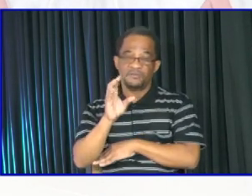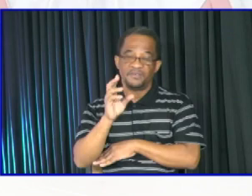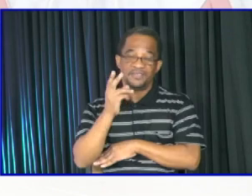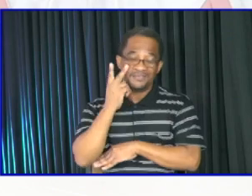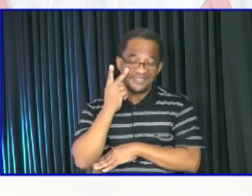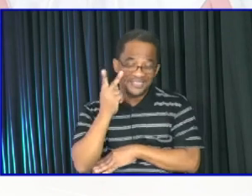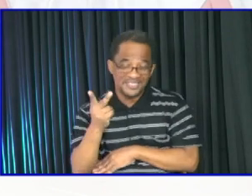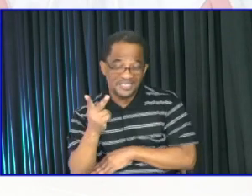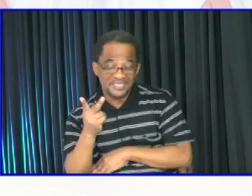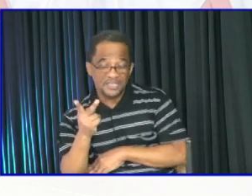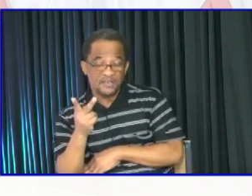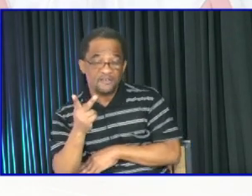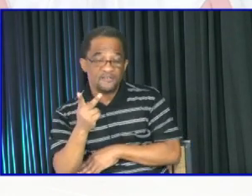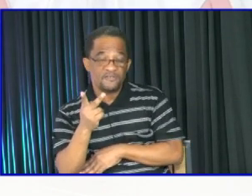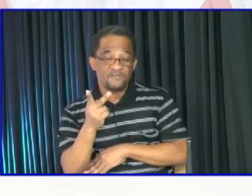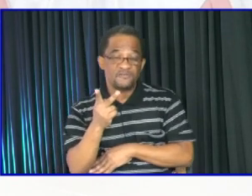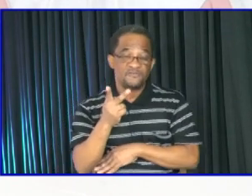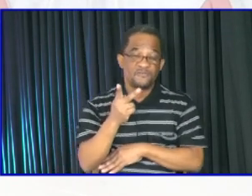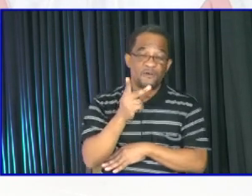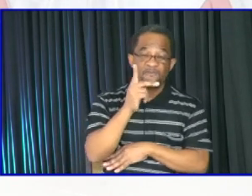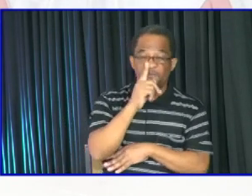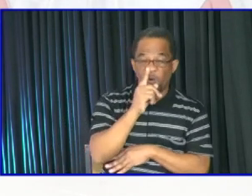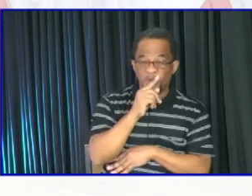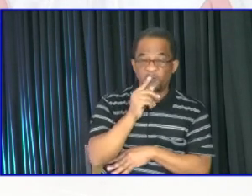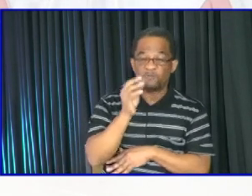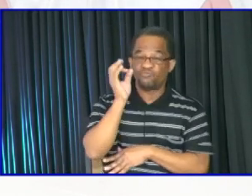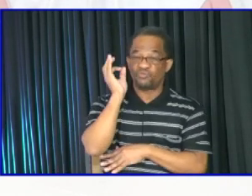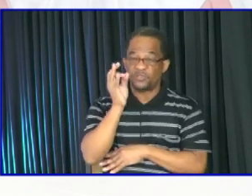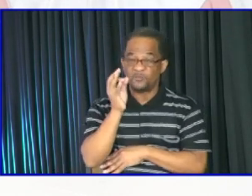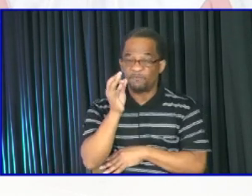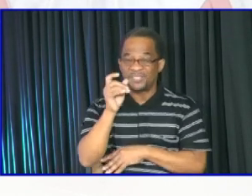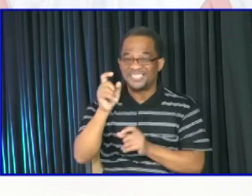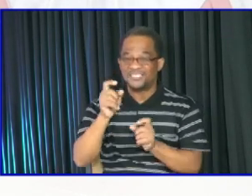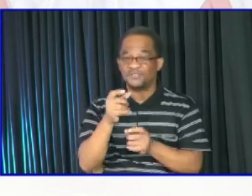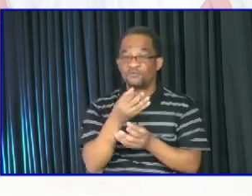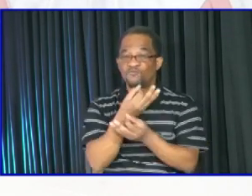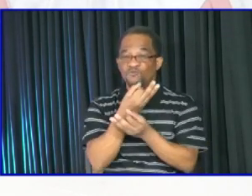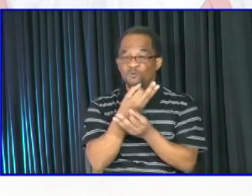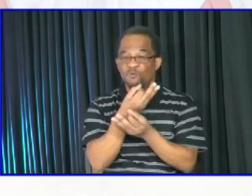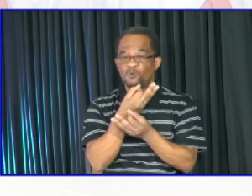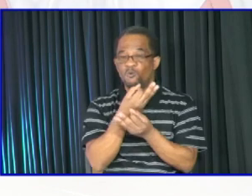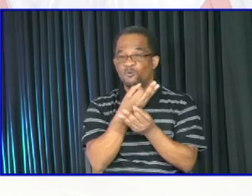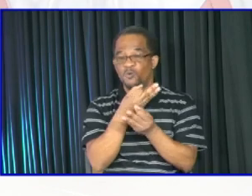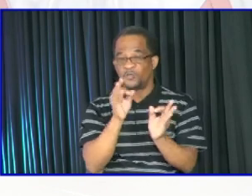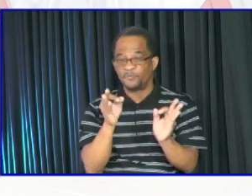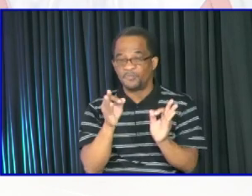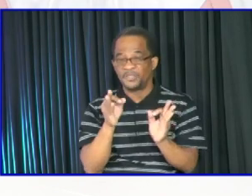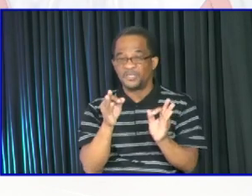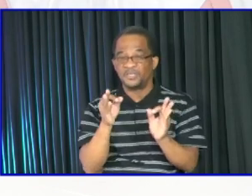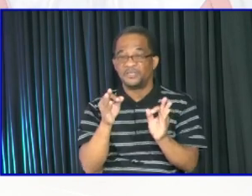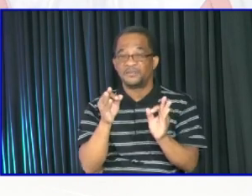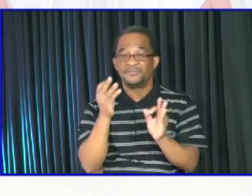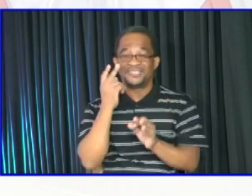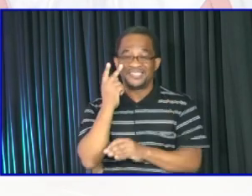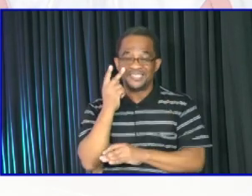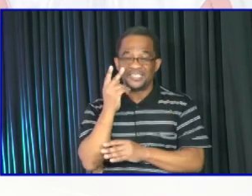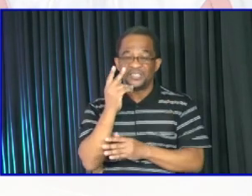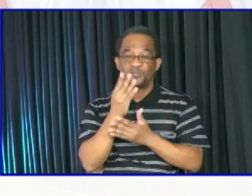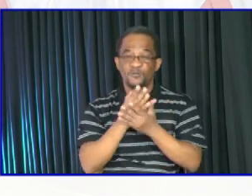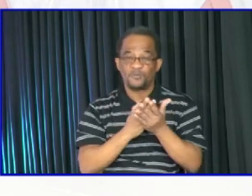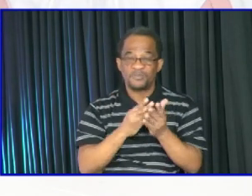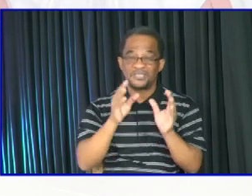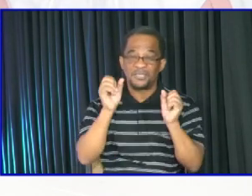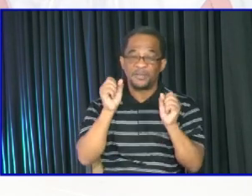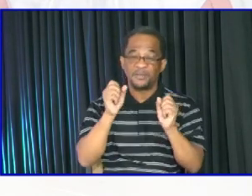preaching preachers in need of redemption. He saw some Sabbath breaking saints